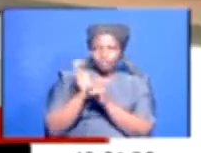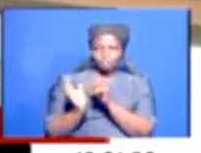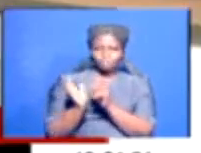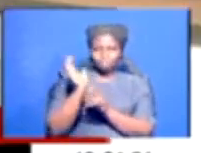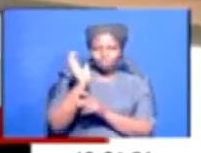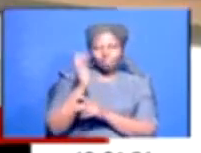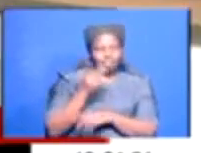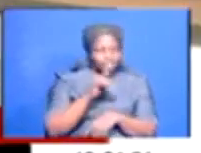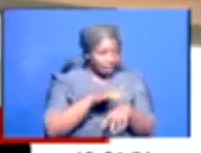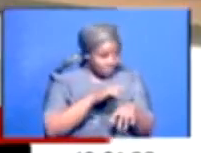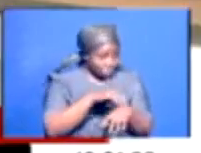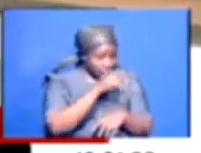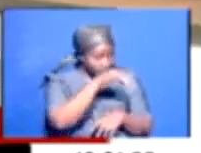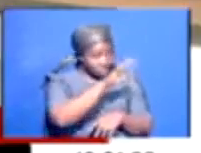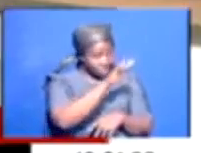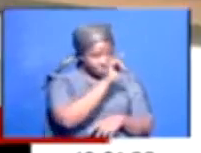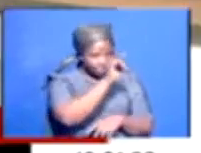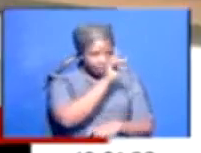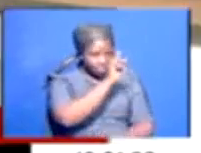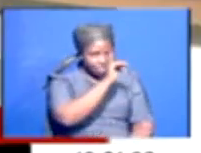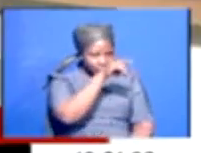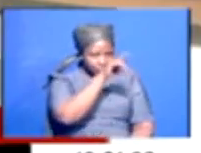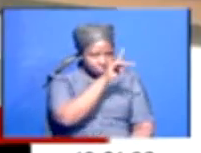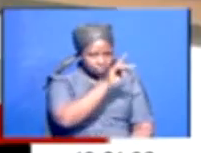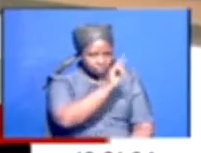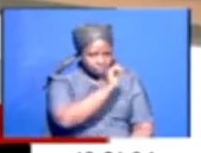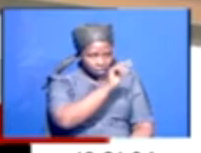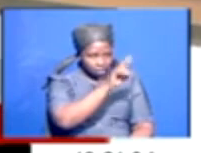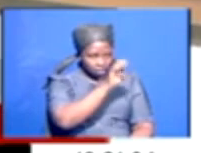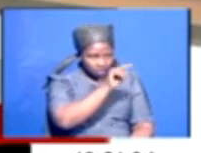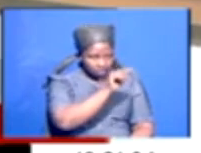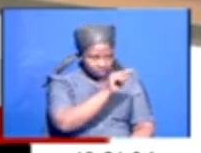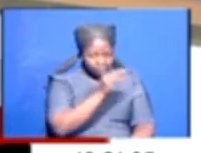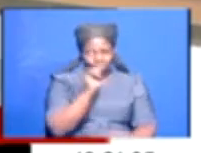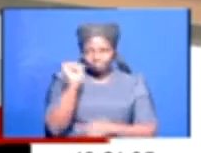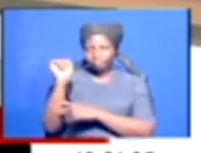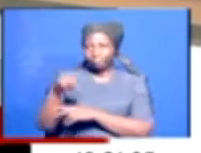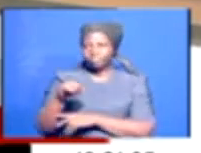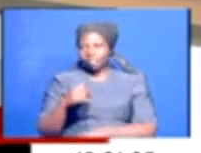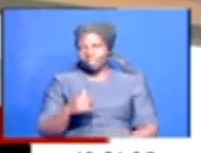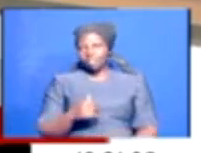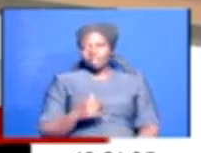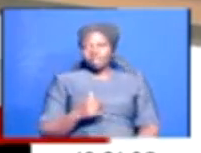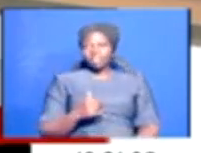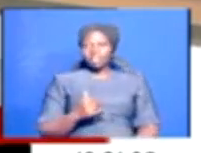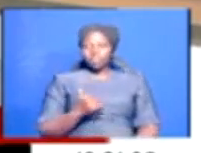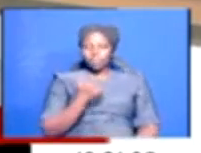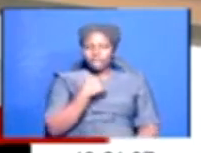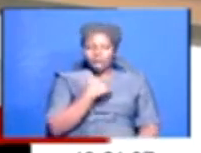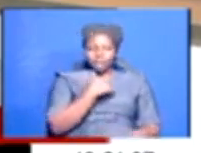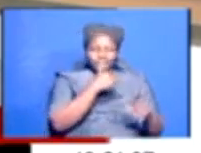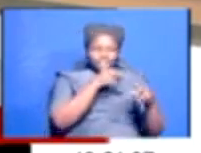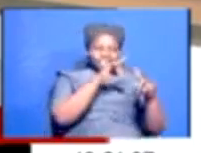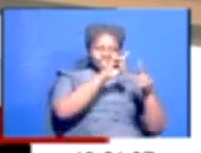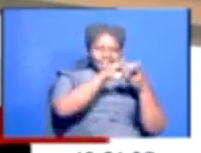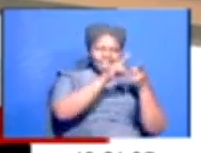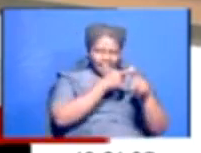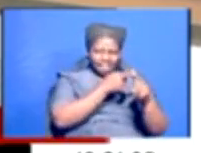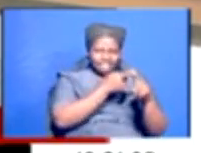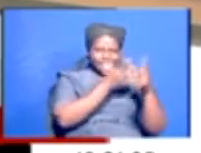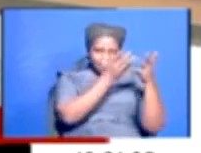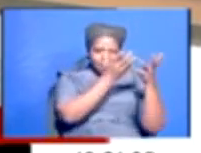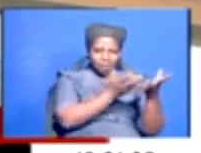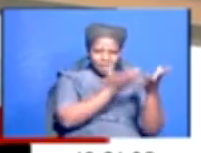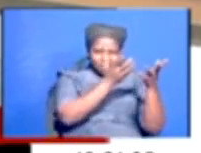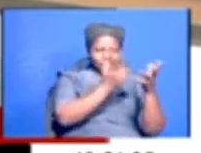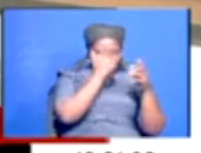Yeah. And because there is a standard weight for a javelin. So how do you then, you know, try to adapt? And you've